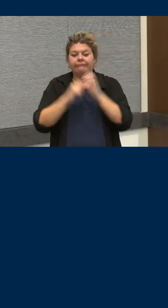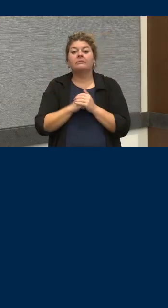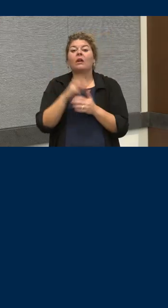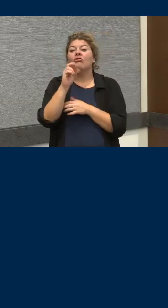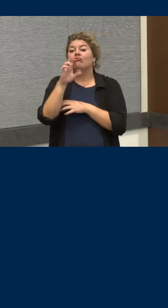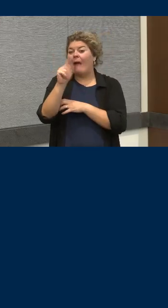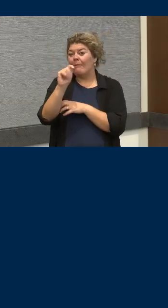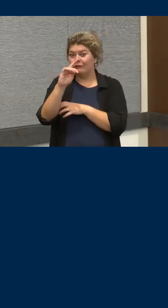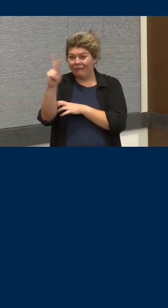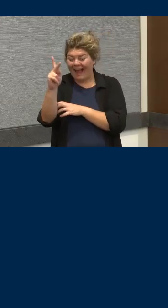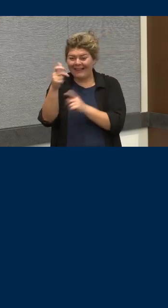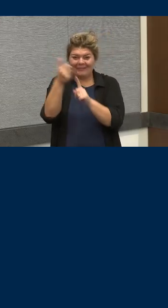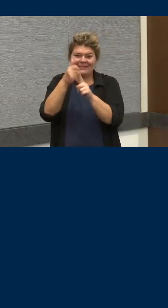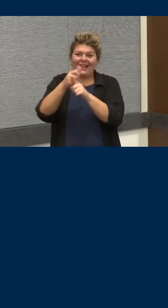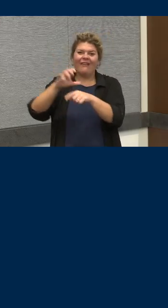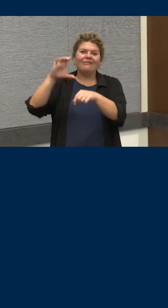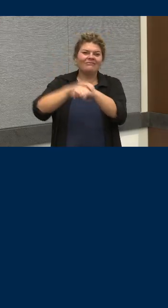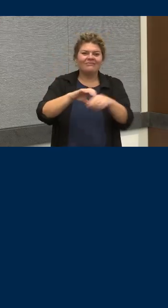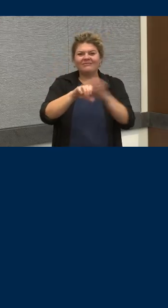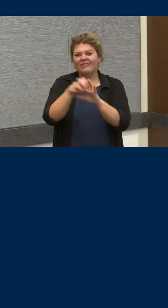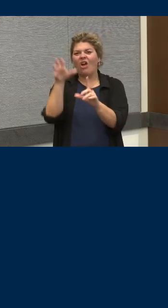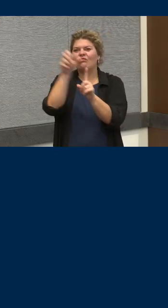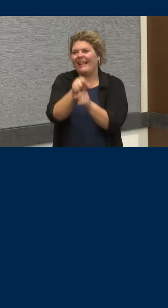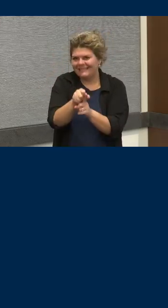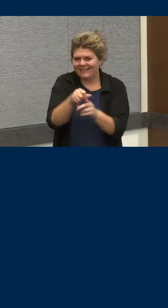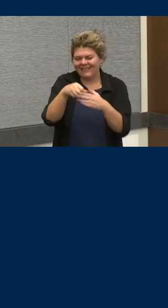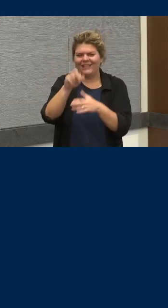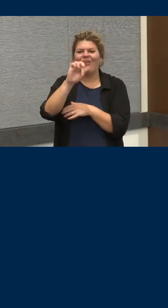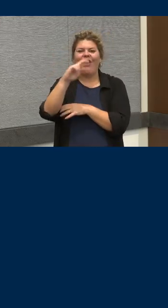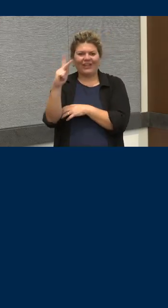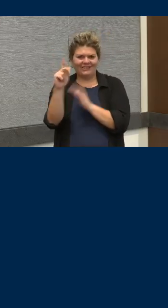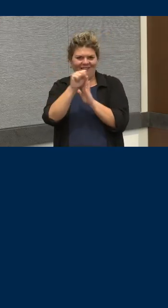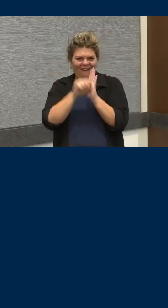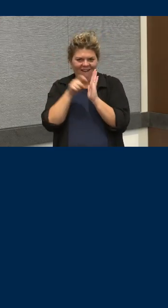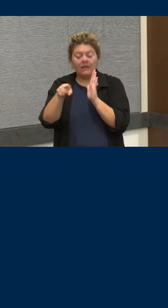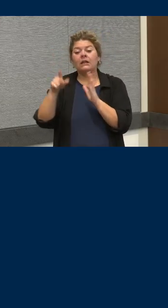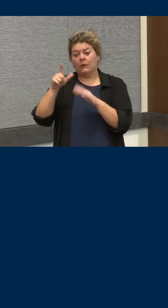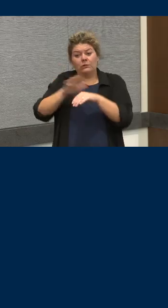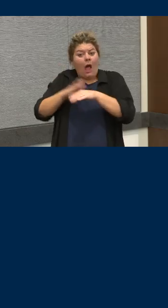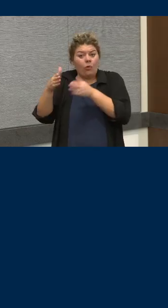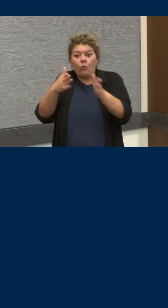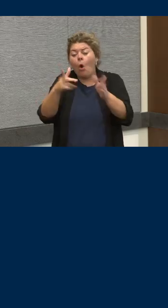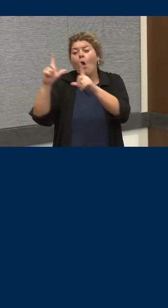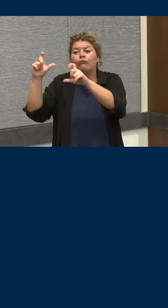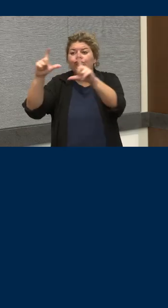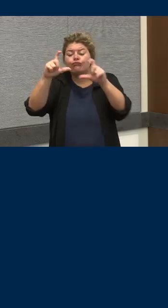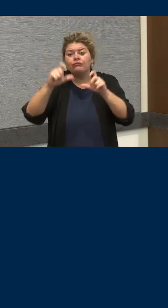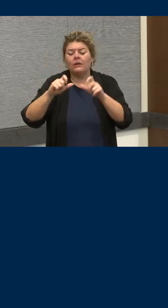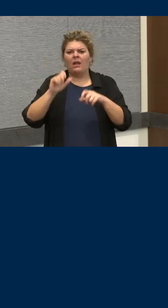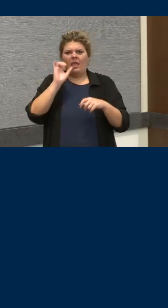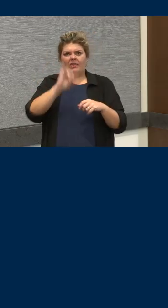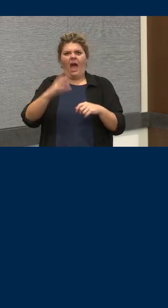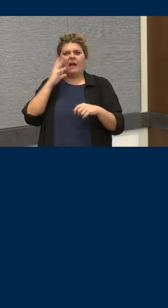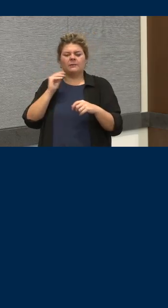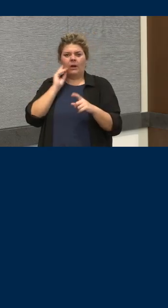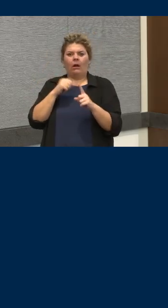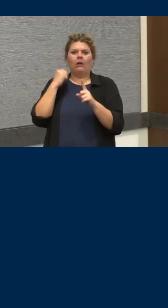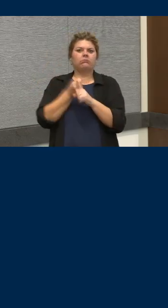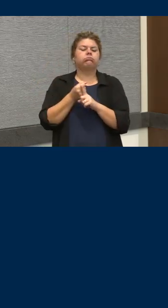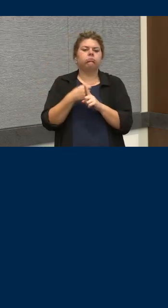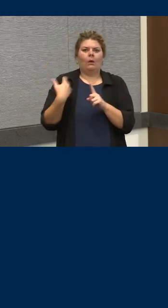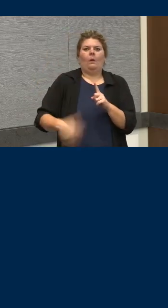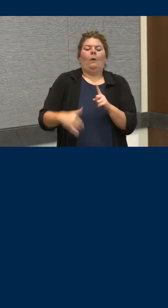in McGehee, Arkansas, while he was on the road taking photographs. The unnerving experience drove home